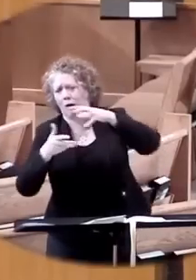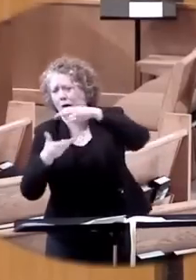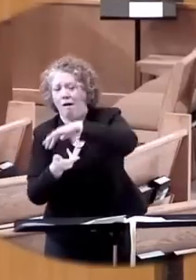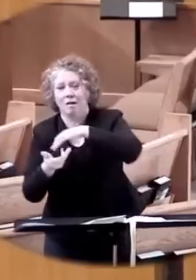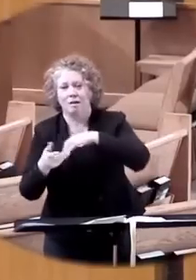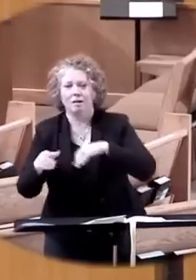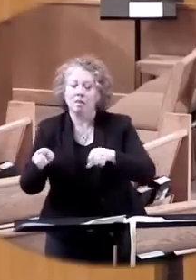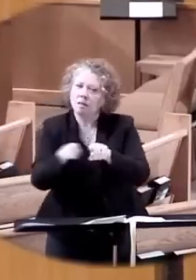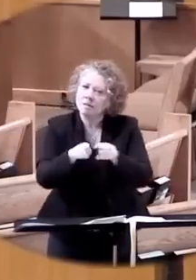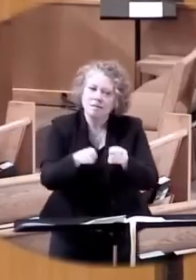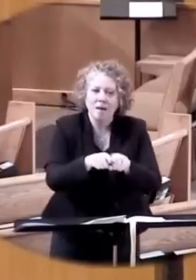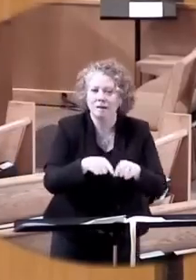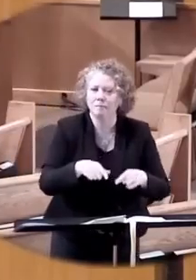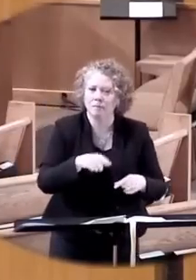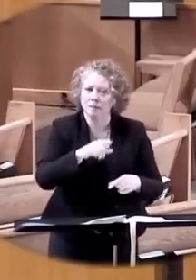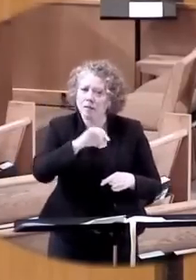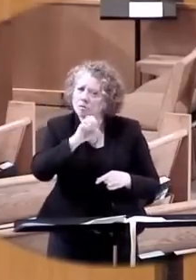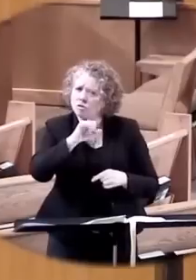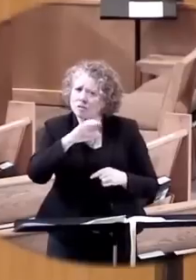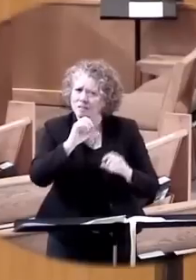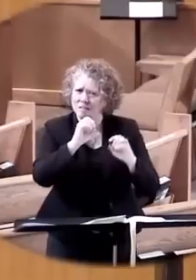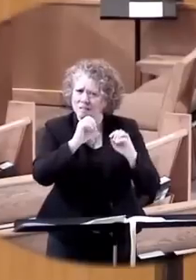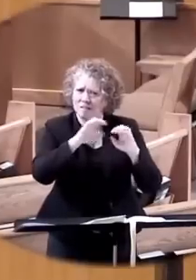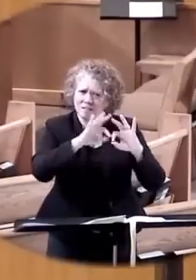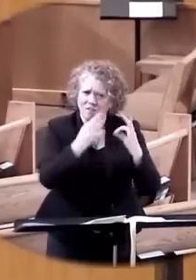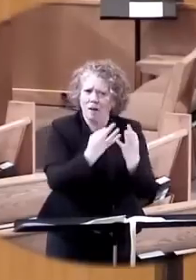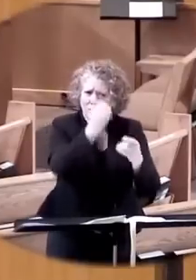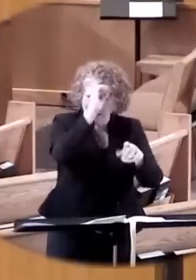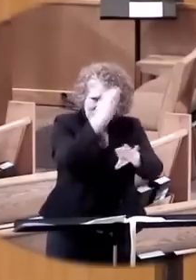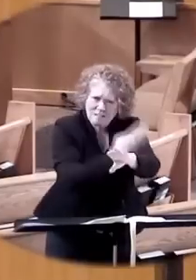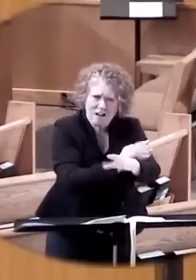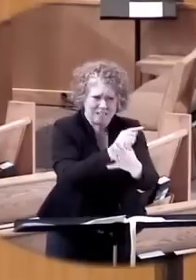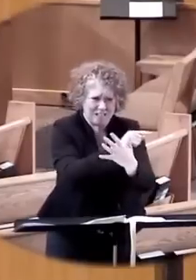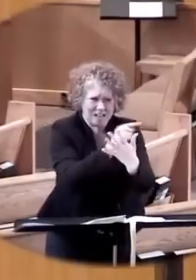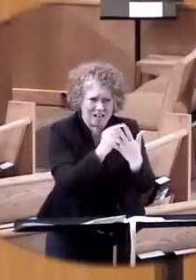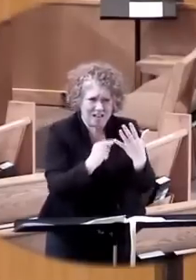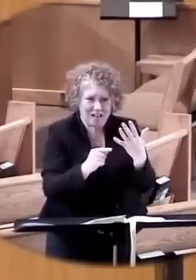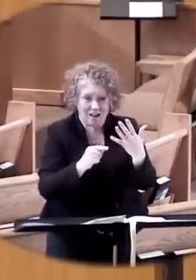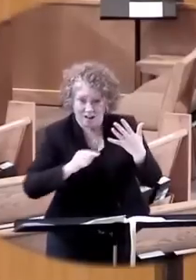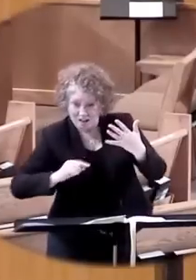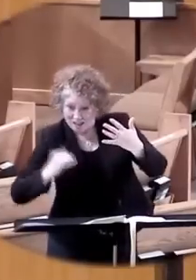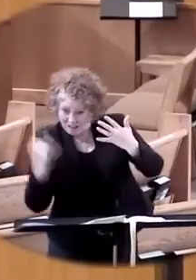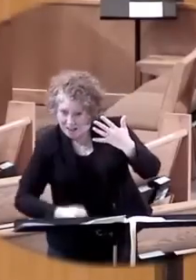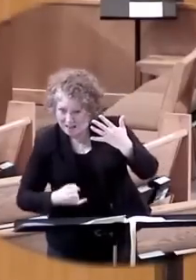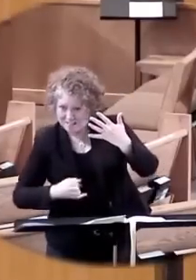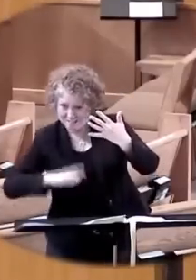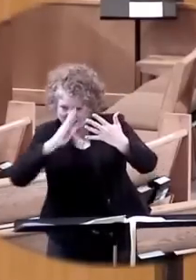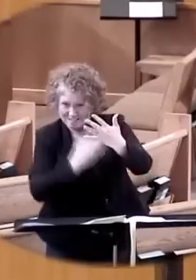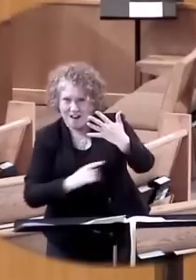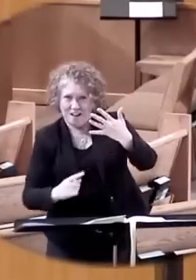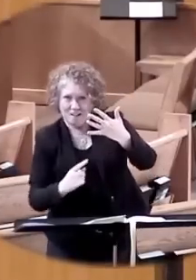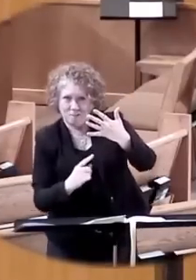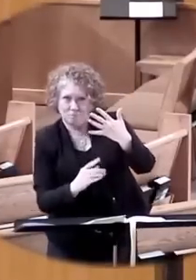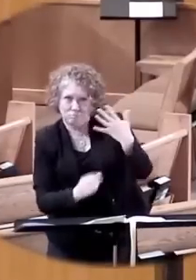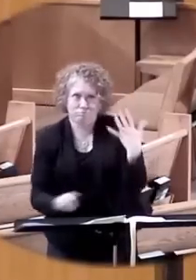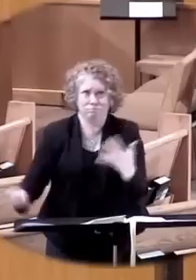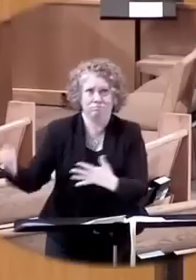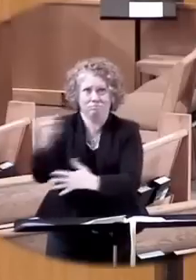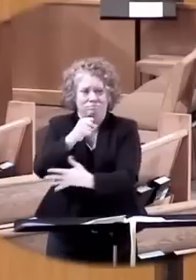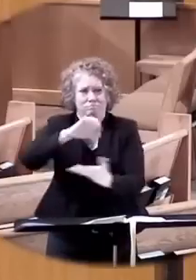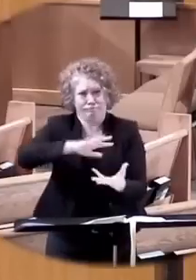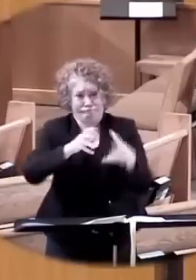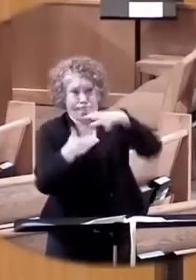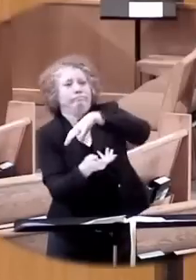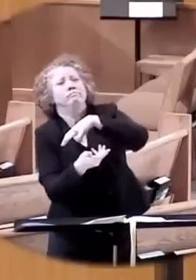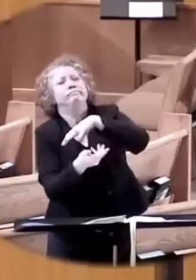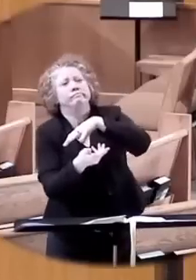of Jesse's sons was turned upside down. As we heard in that first reading, God sees the